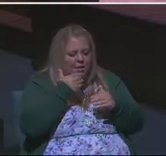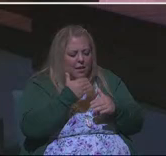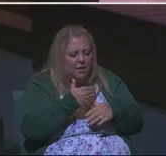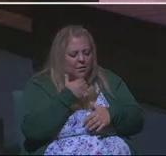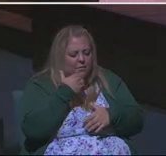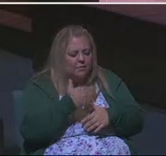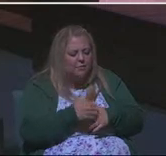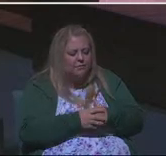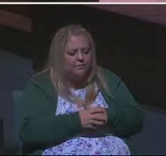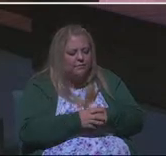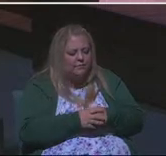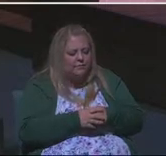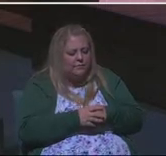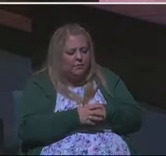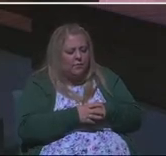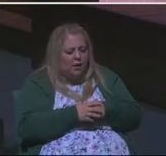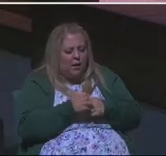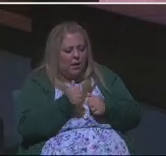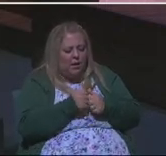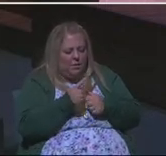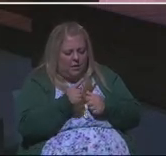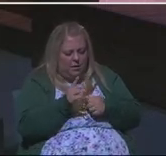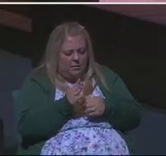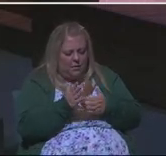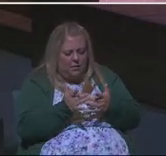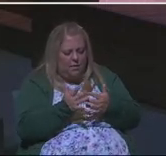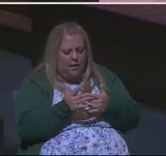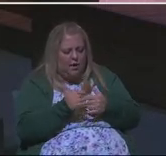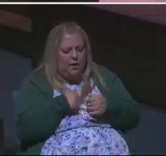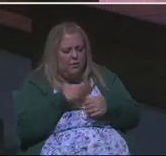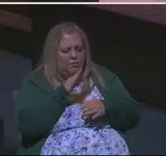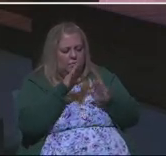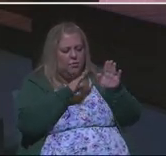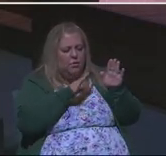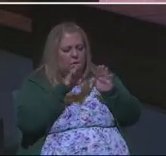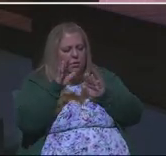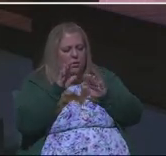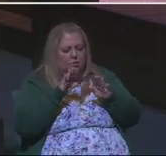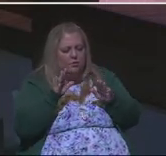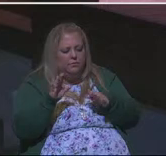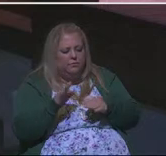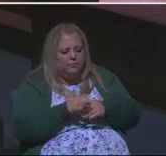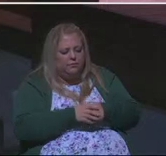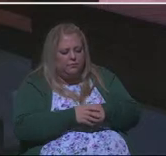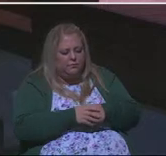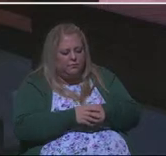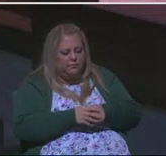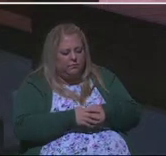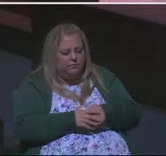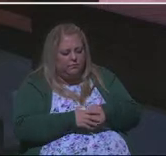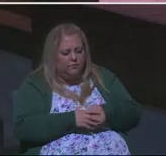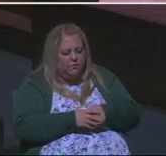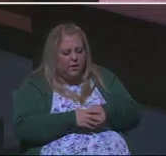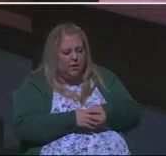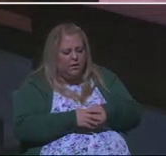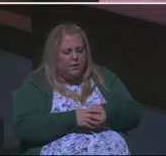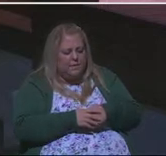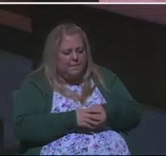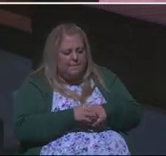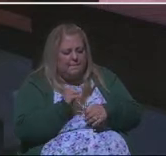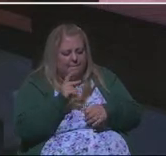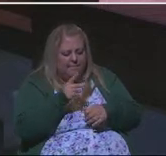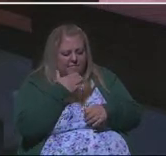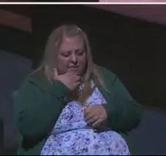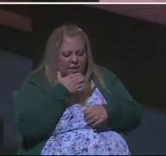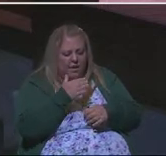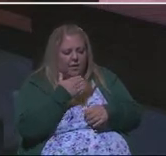sir. Someone else while we wait, slip it up. Yes, ma'am. Thank you. Someone else while we wait another moment, slip your hand up. Let me see it. Okay. Thank you, sir, in